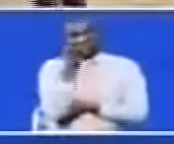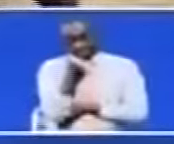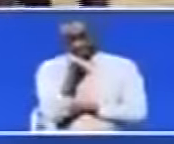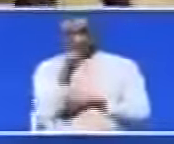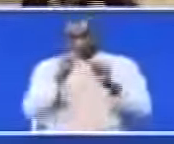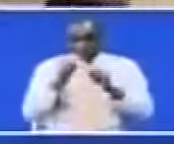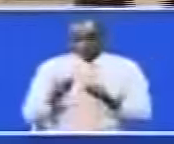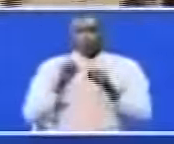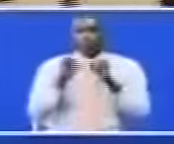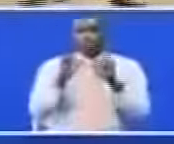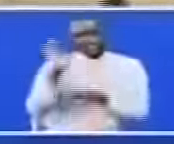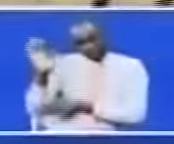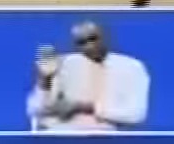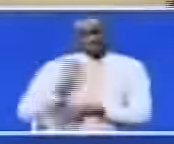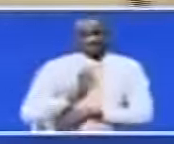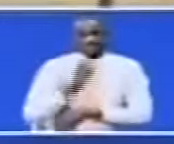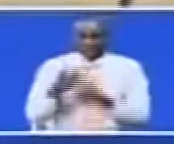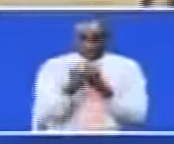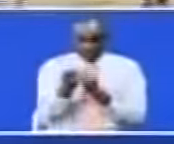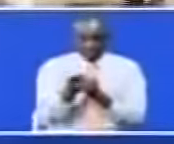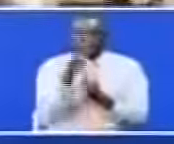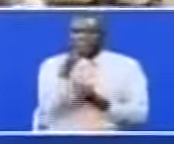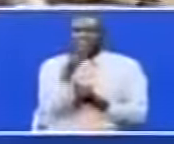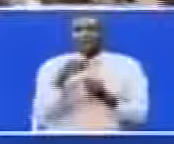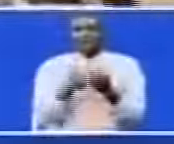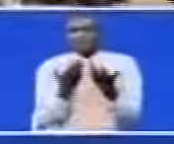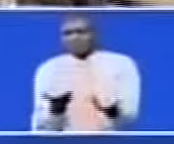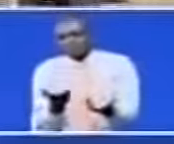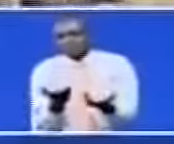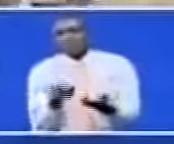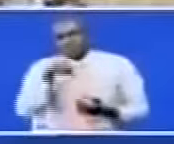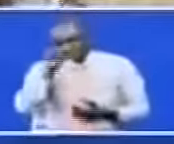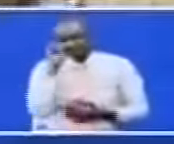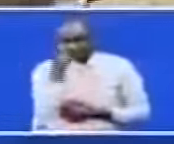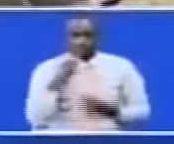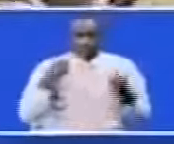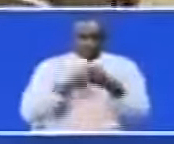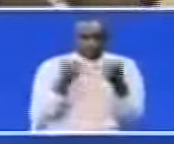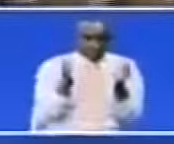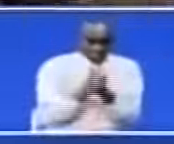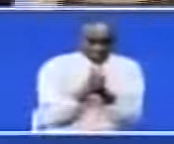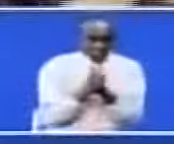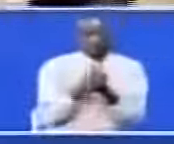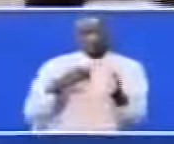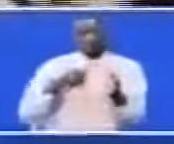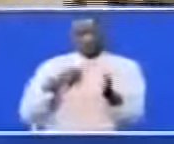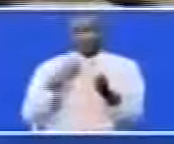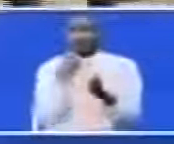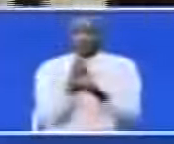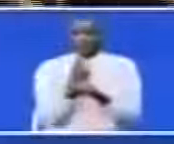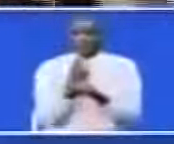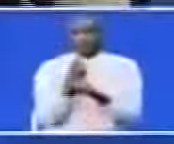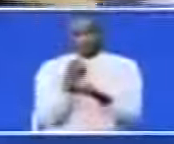Bristol Rugby coaching staff. The Shamas Rugby Foundation under 16 team will first play against Rugby Festival on November